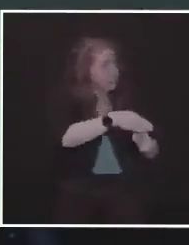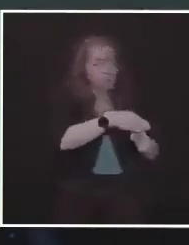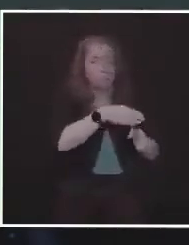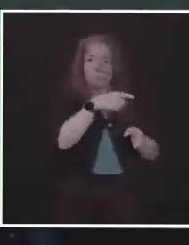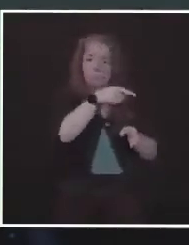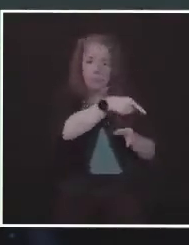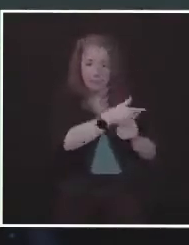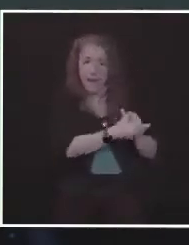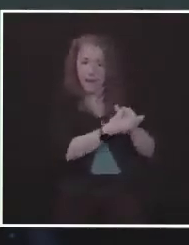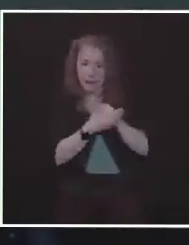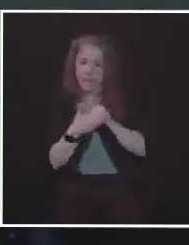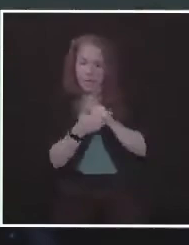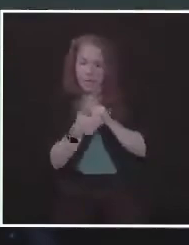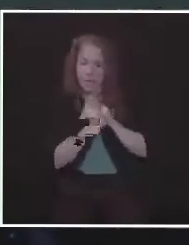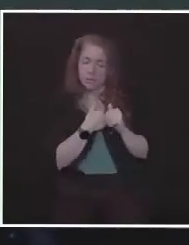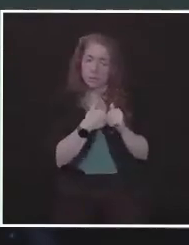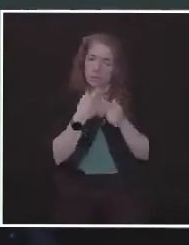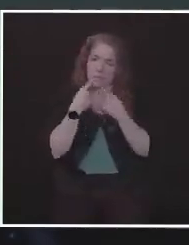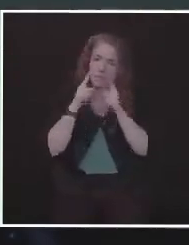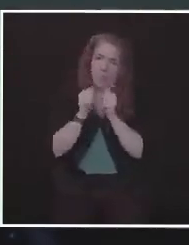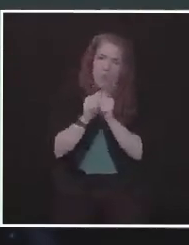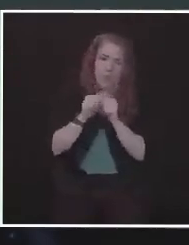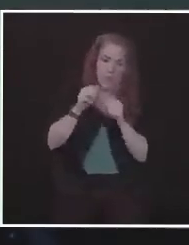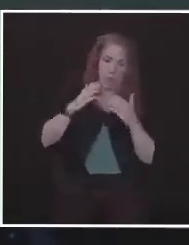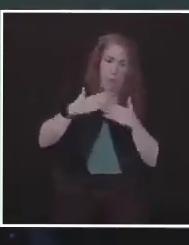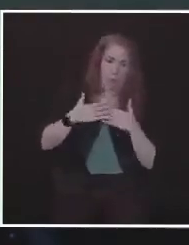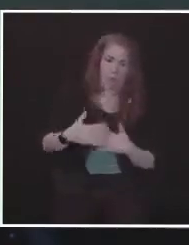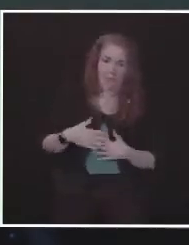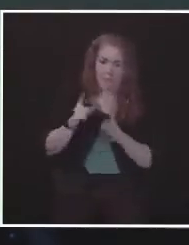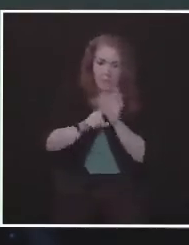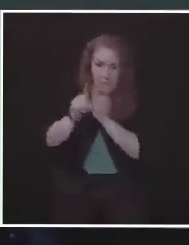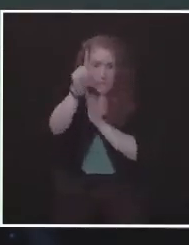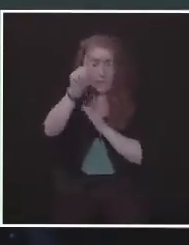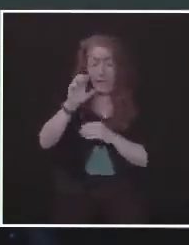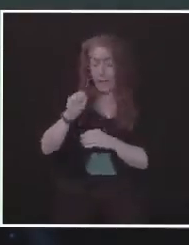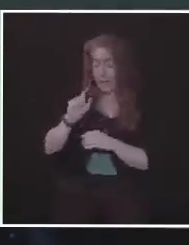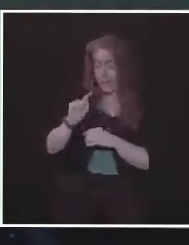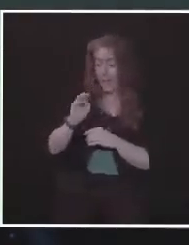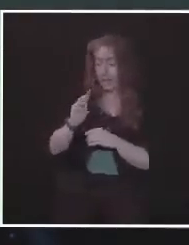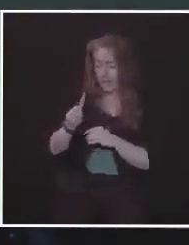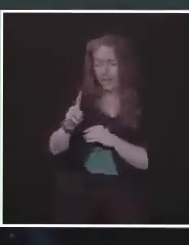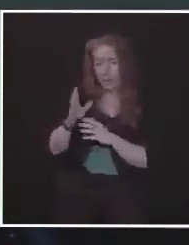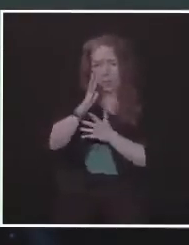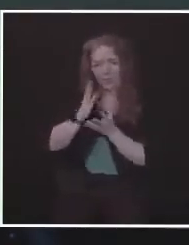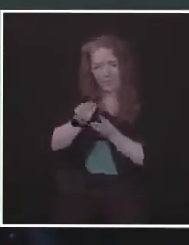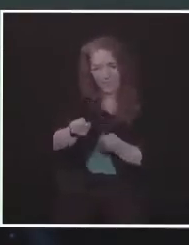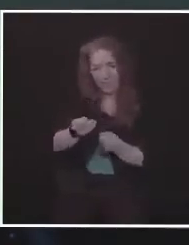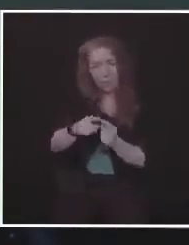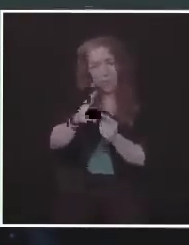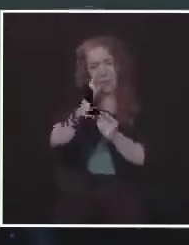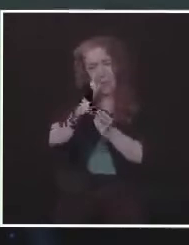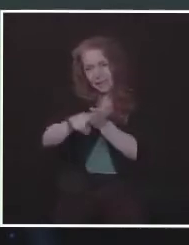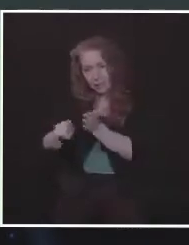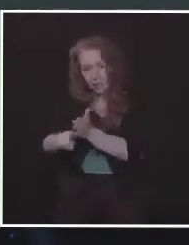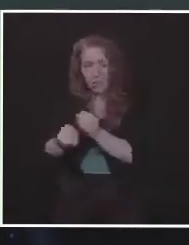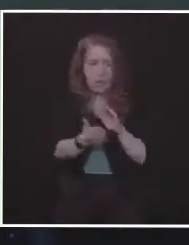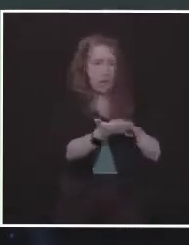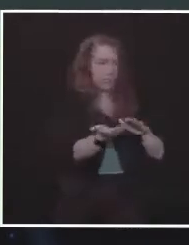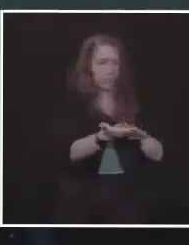operations. STMD feeds into exploration and operations. So we're totally integrated as we